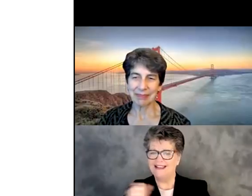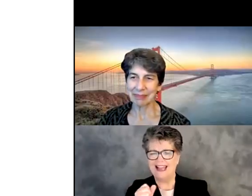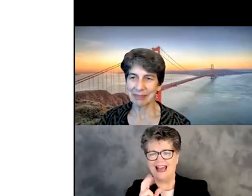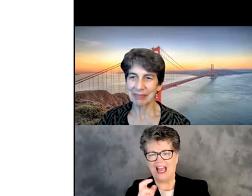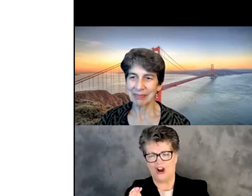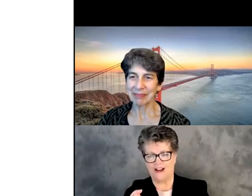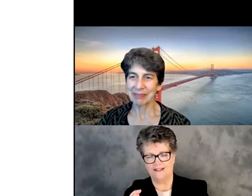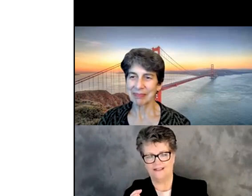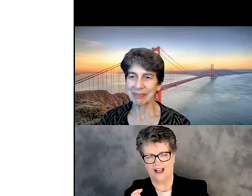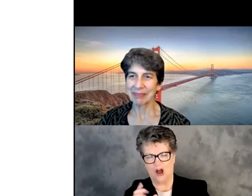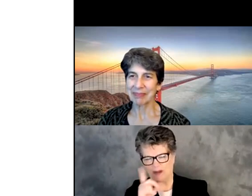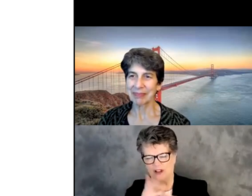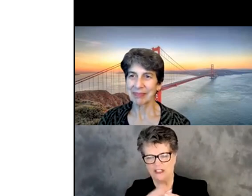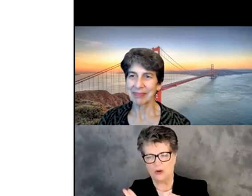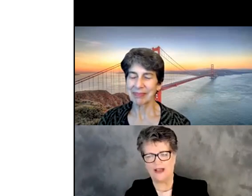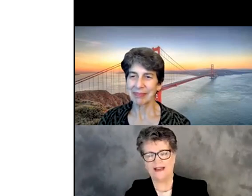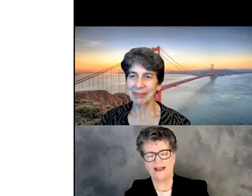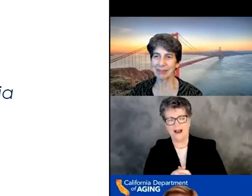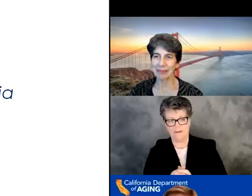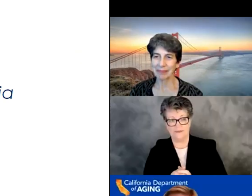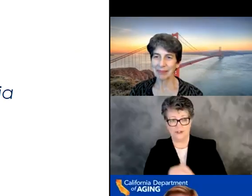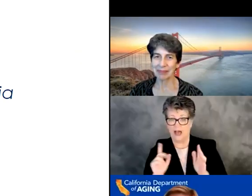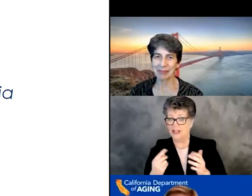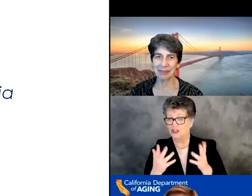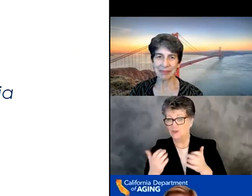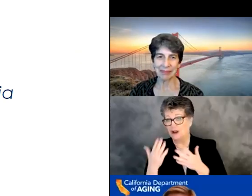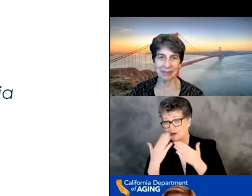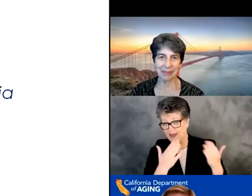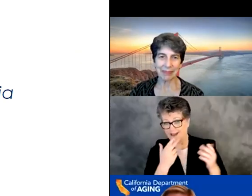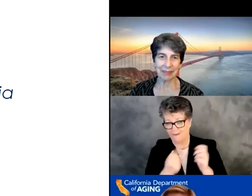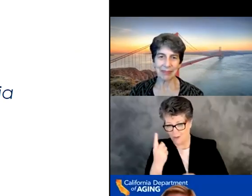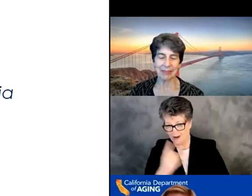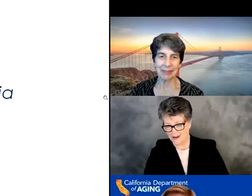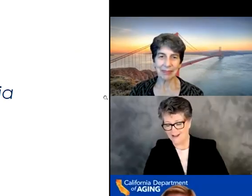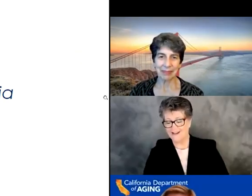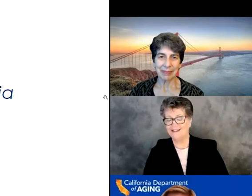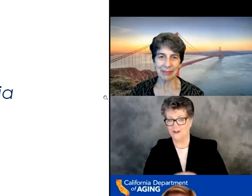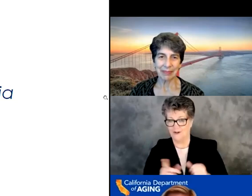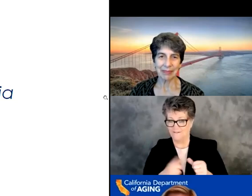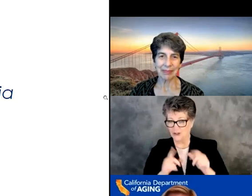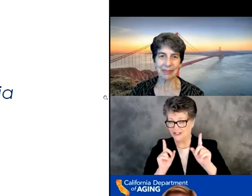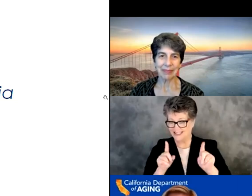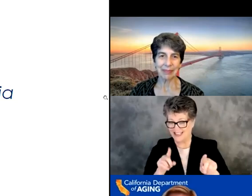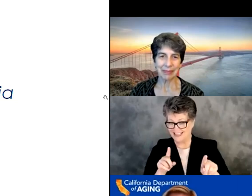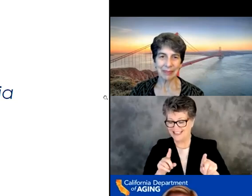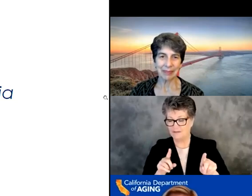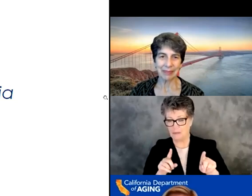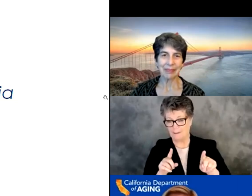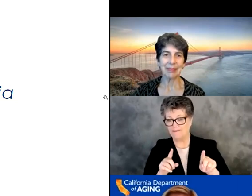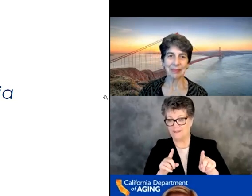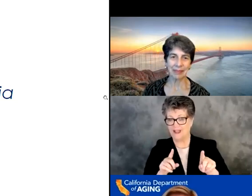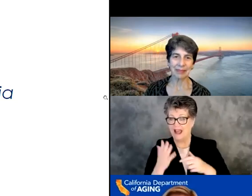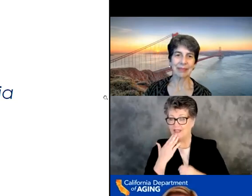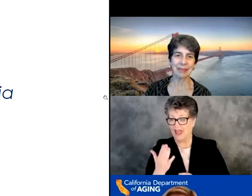be relatively quick. So I just want to thank everyone who first attended and